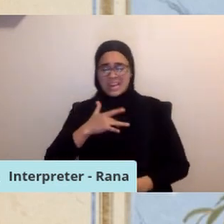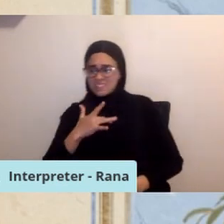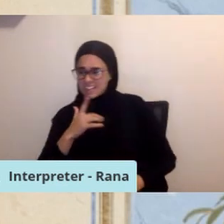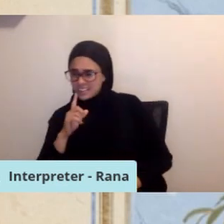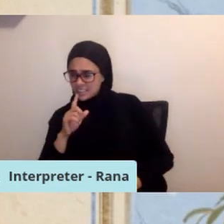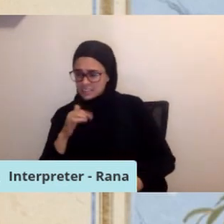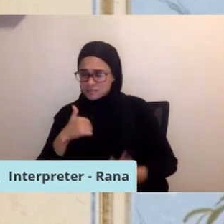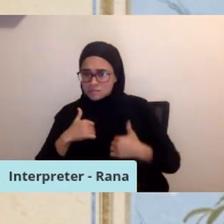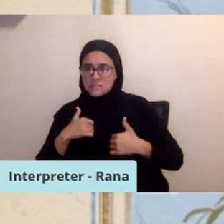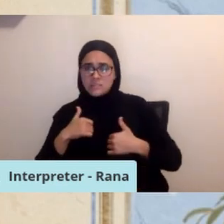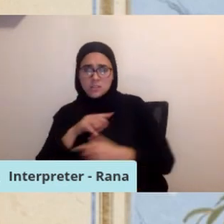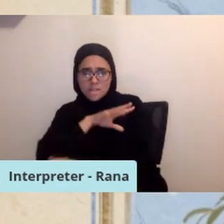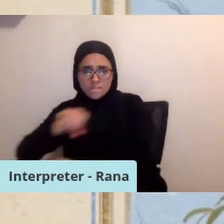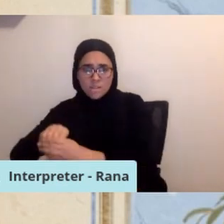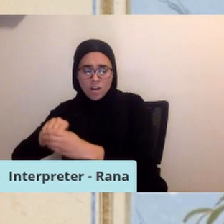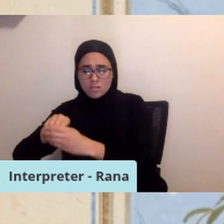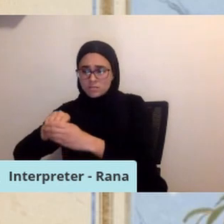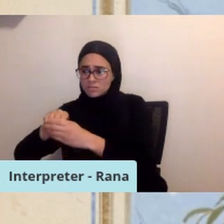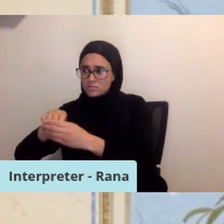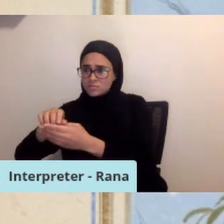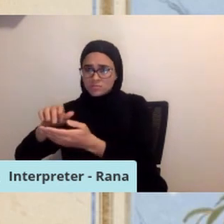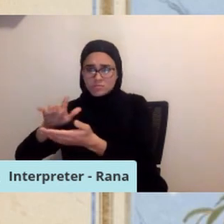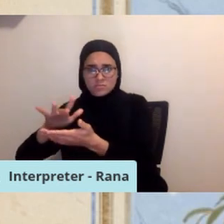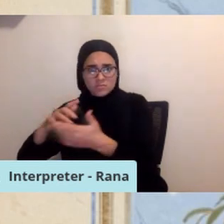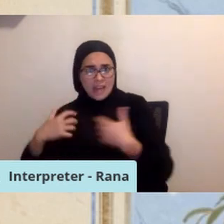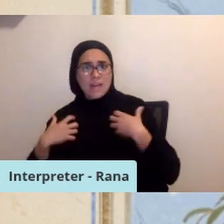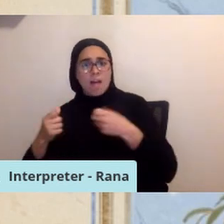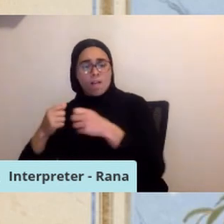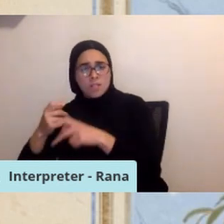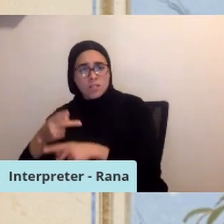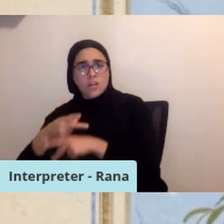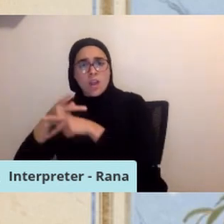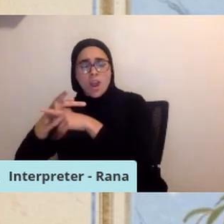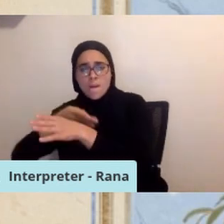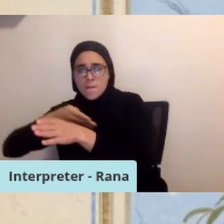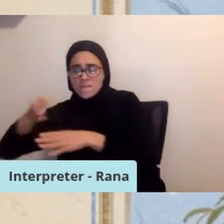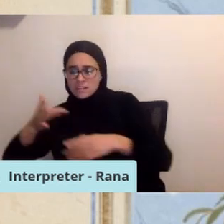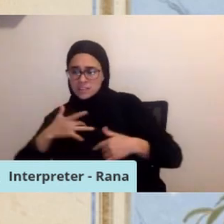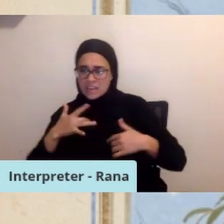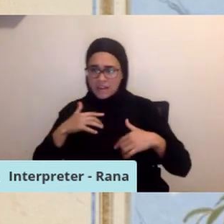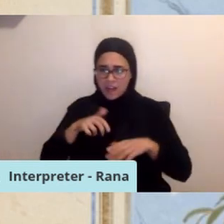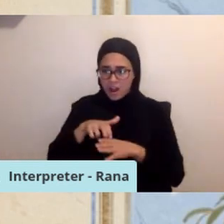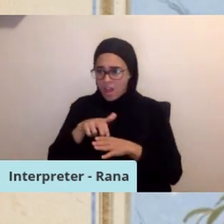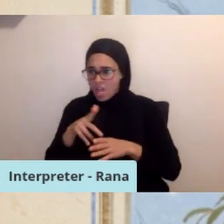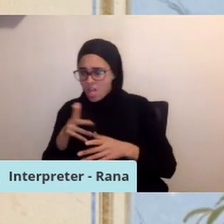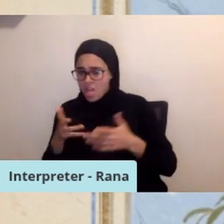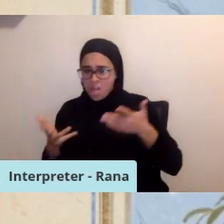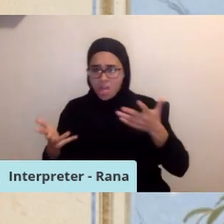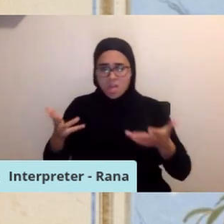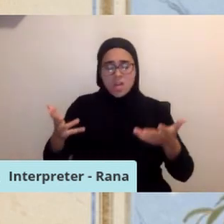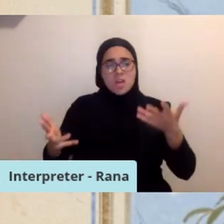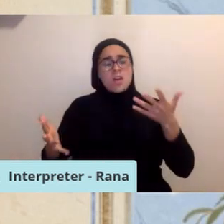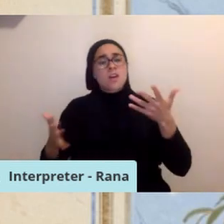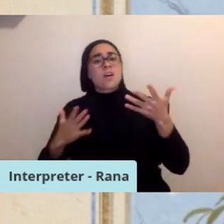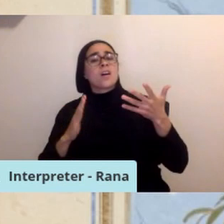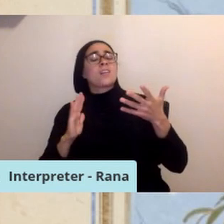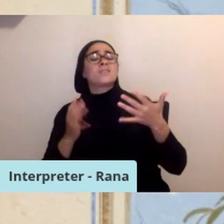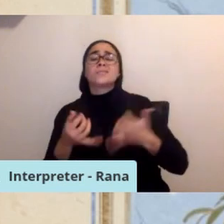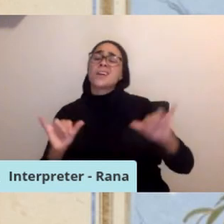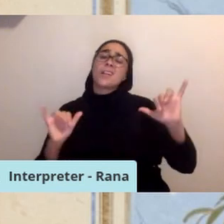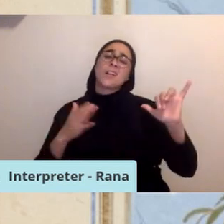profession to which I belong. With all those feelings inundating me, my overriding concern,